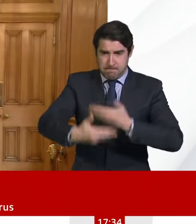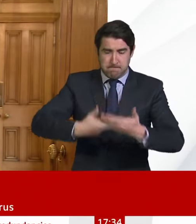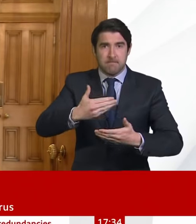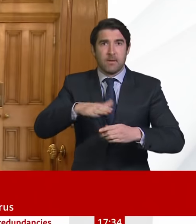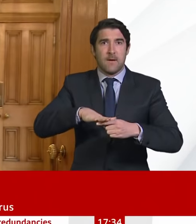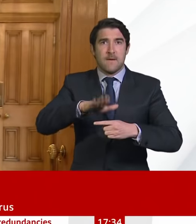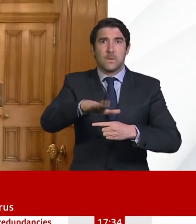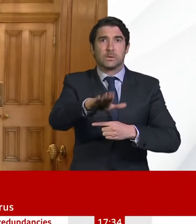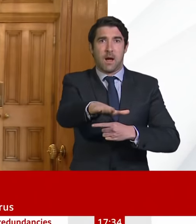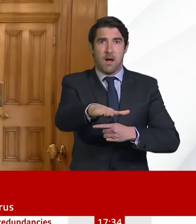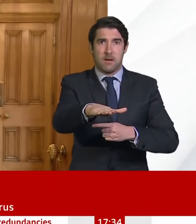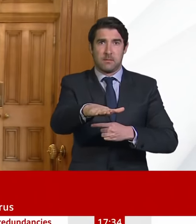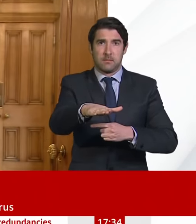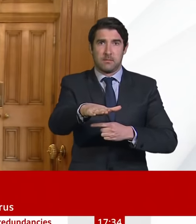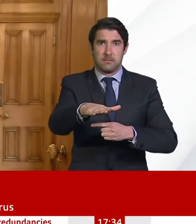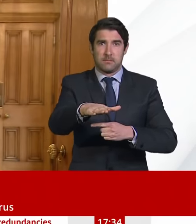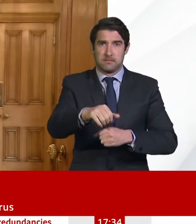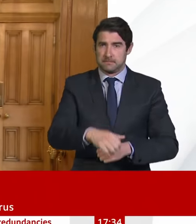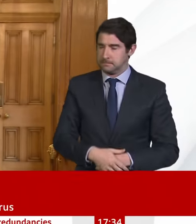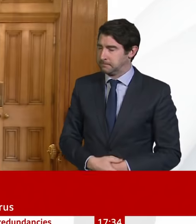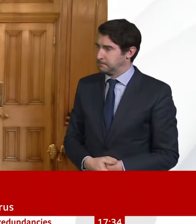a significant increase in testing.